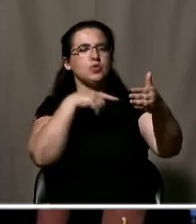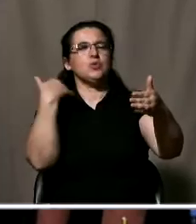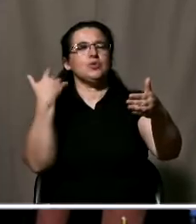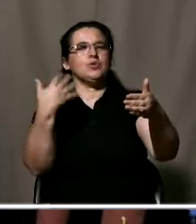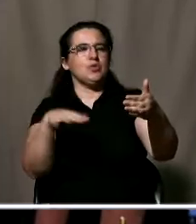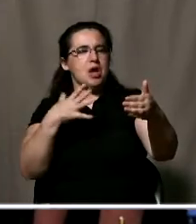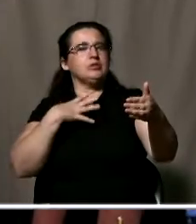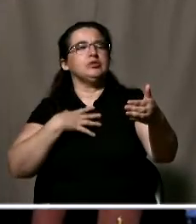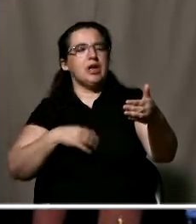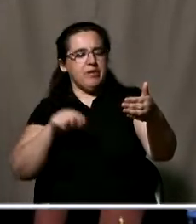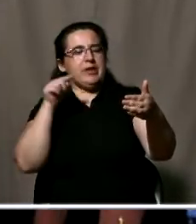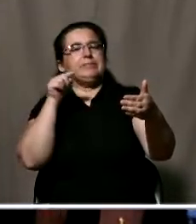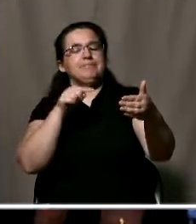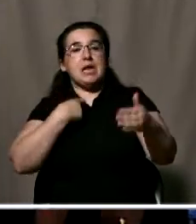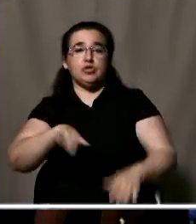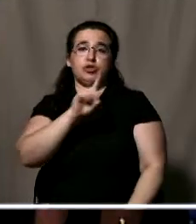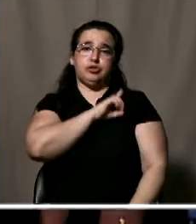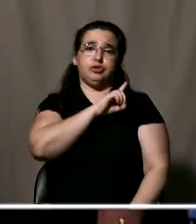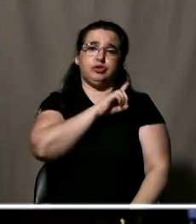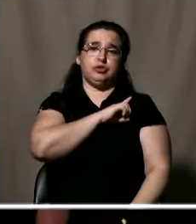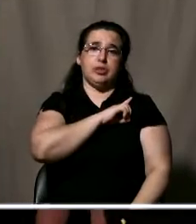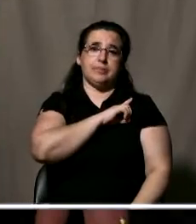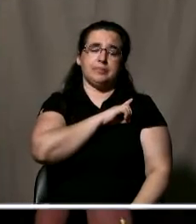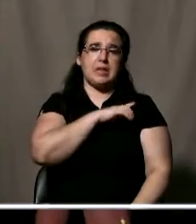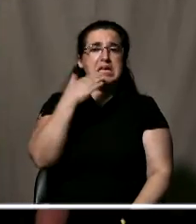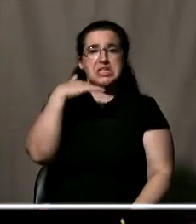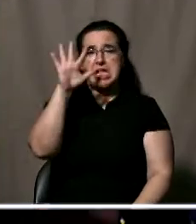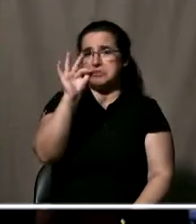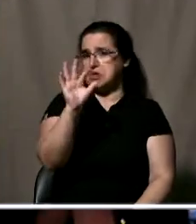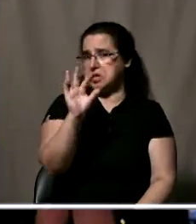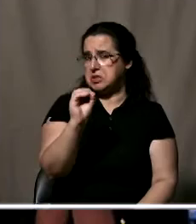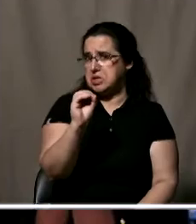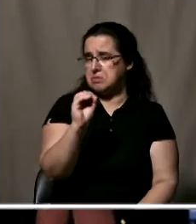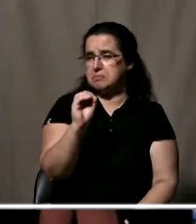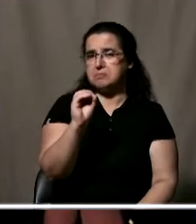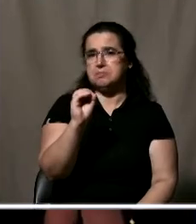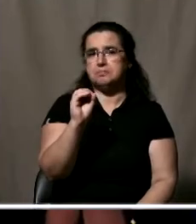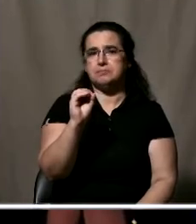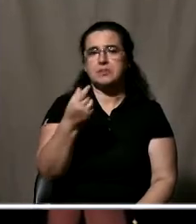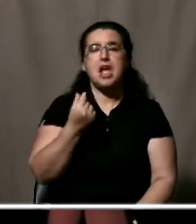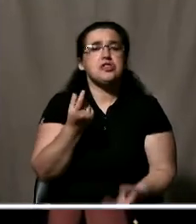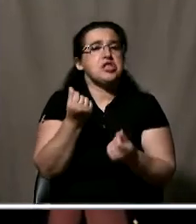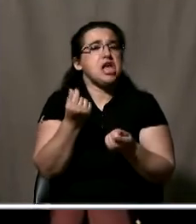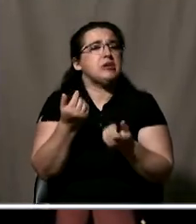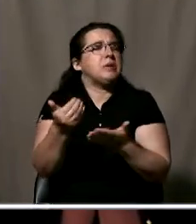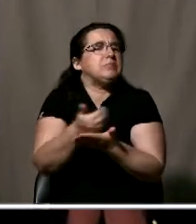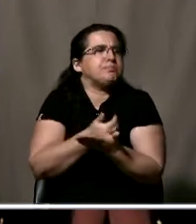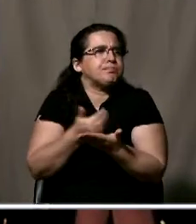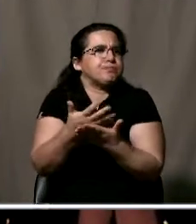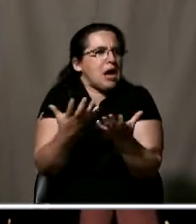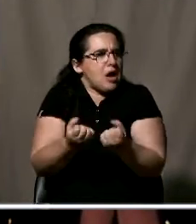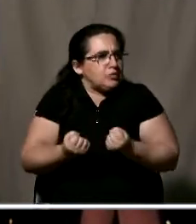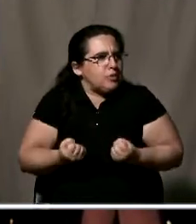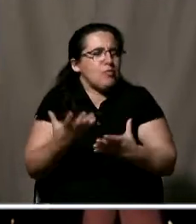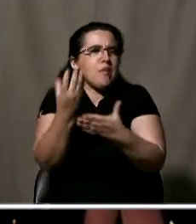was single. Ele era solteiro. In his 40s. Tinha cerca de 40 anos. He saved his money for months. E ele poupou durante muitos